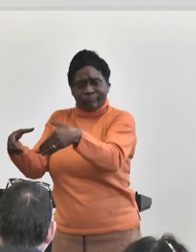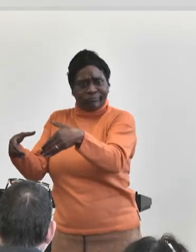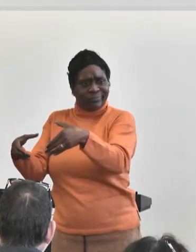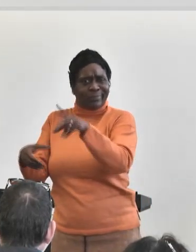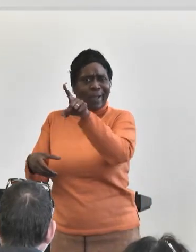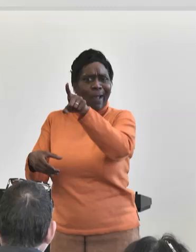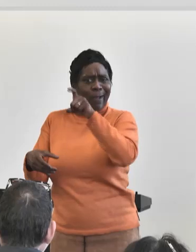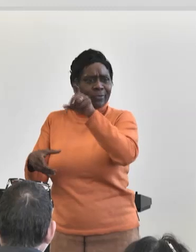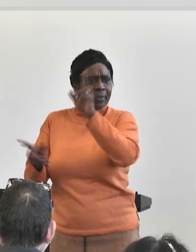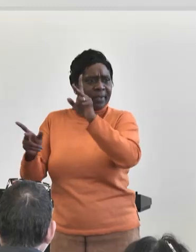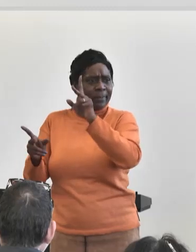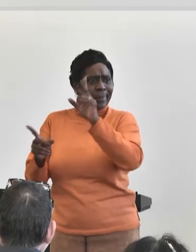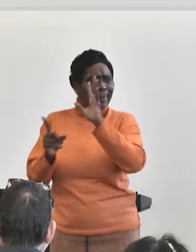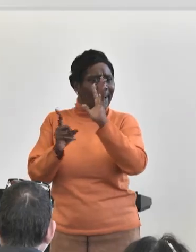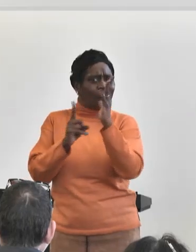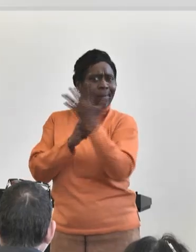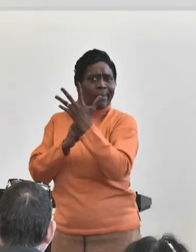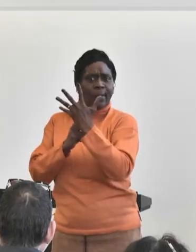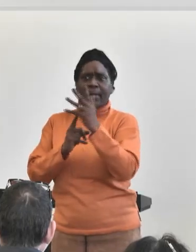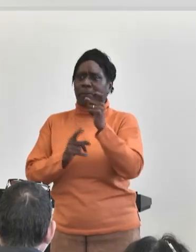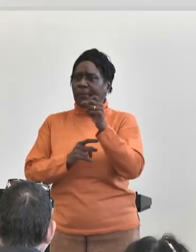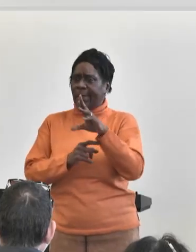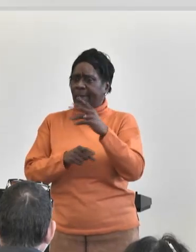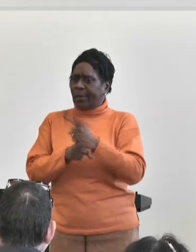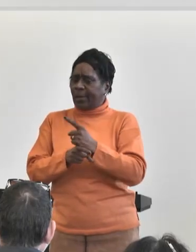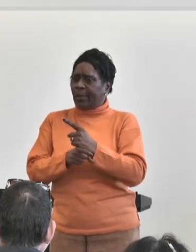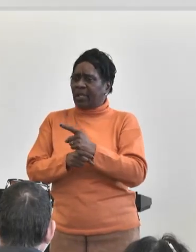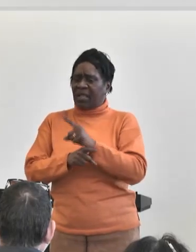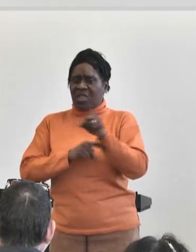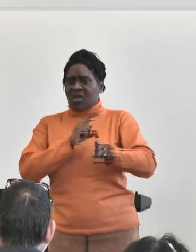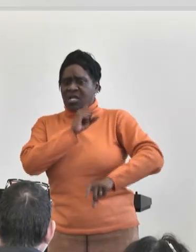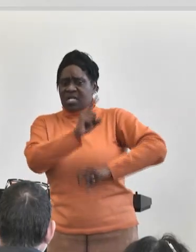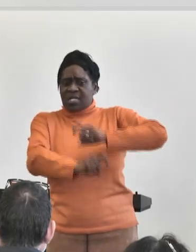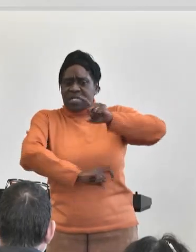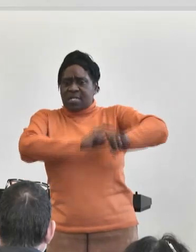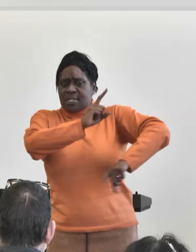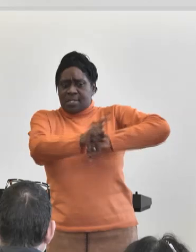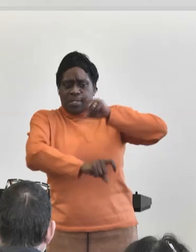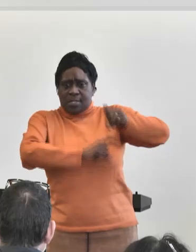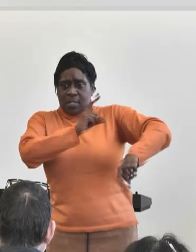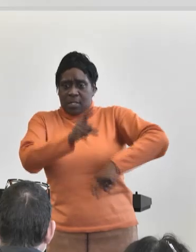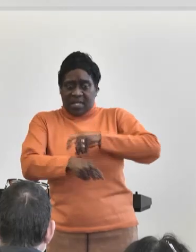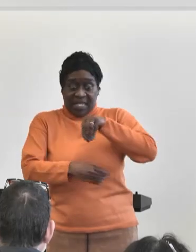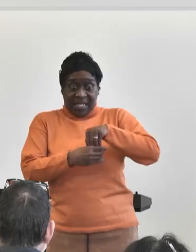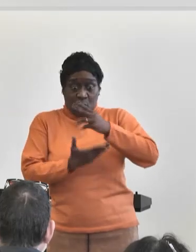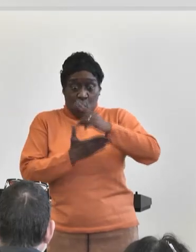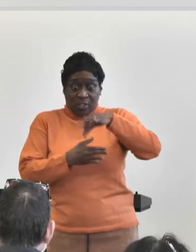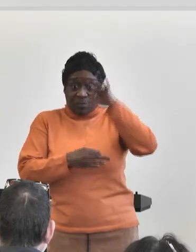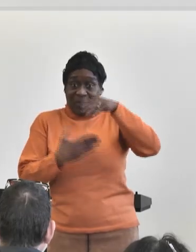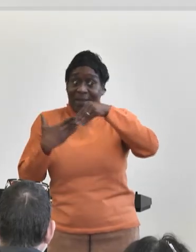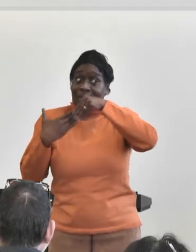about 100 people around him. Eran como 100 personas que estaban alrededor de ellos. And they're questioning him. Y le cuestionan. And in his Holy